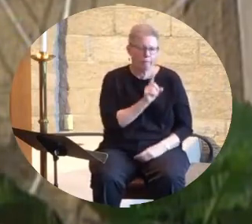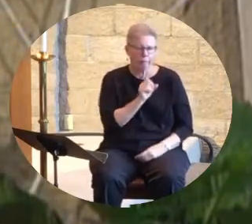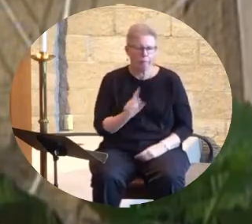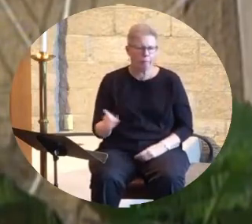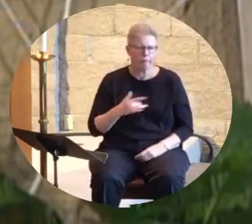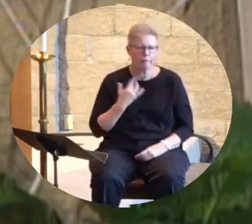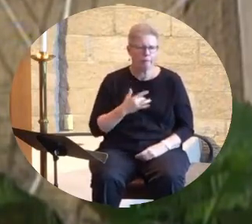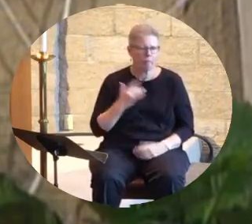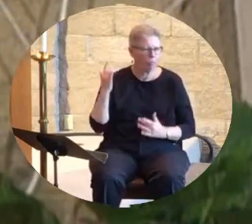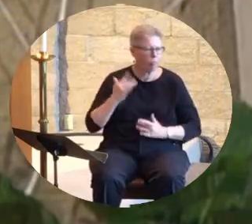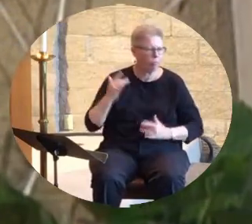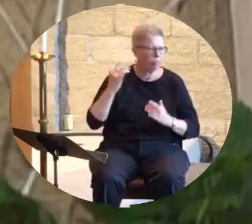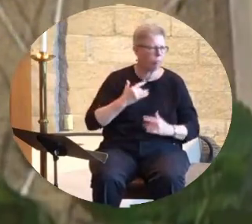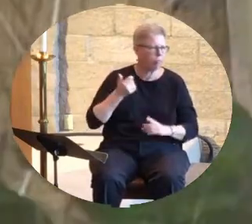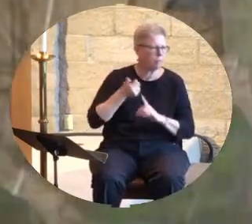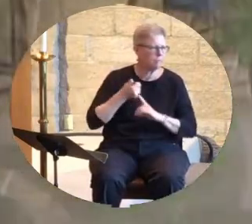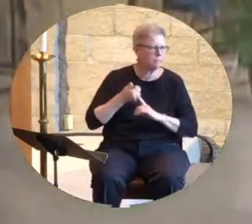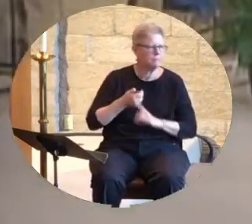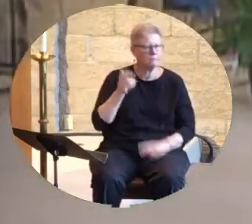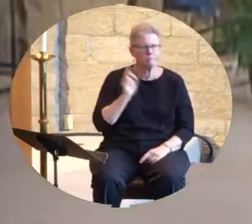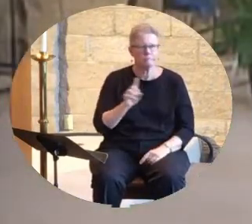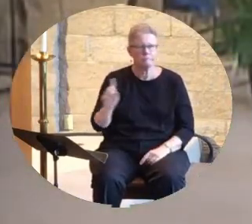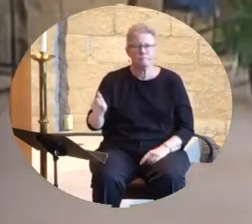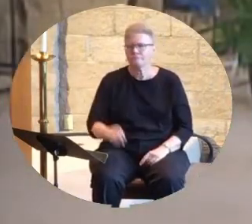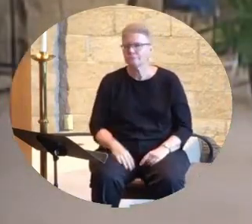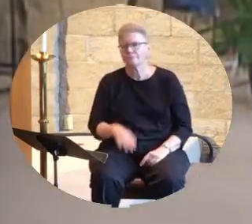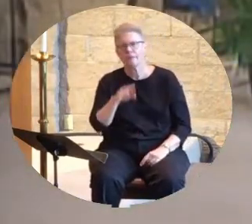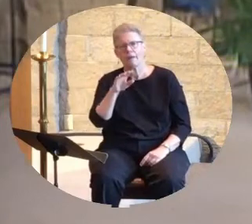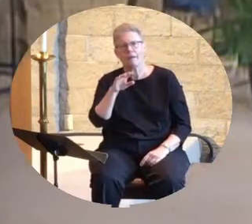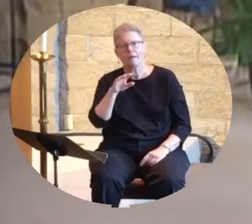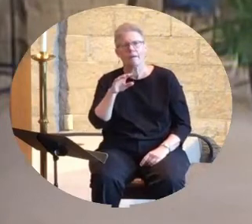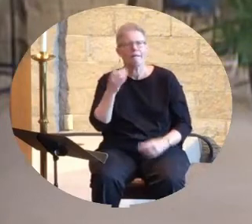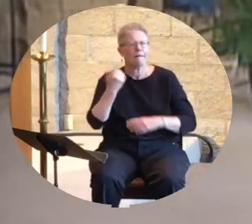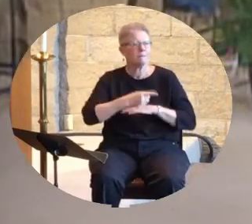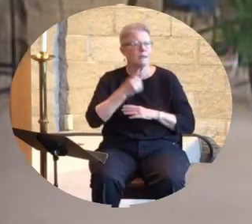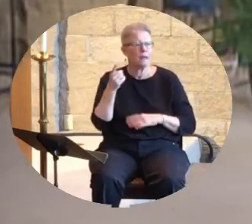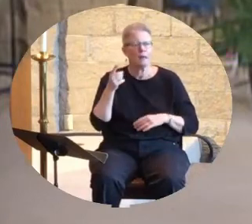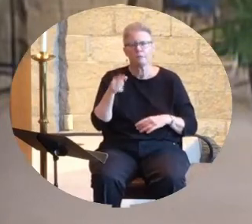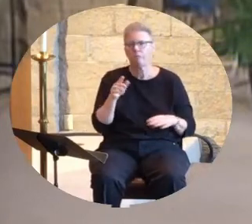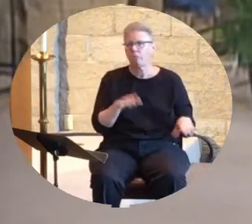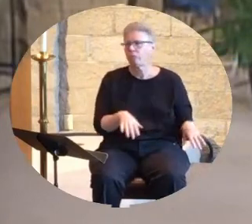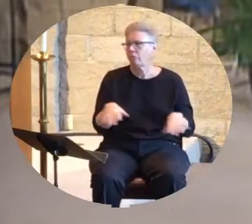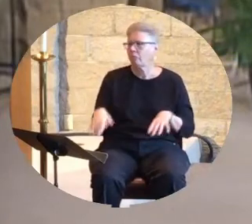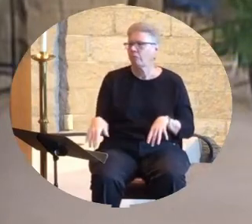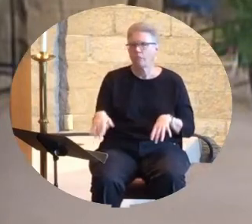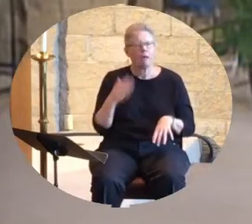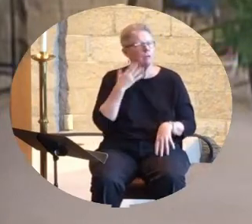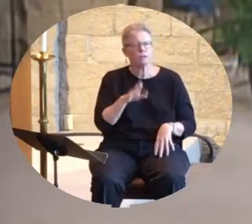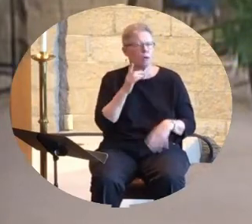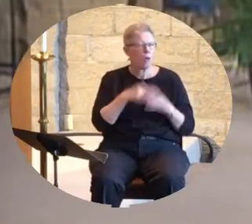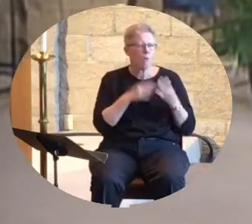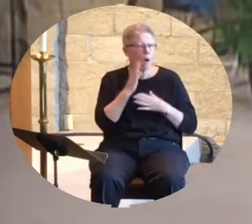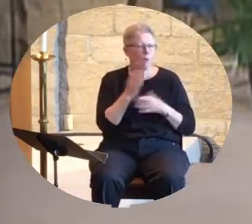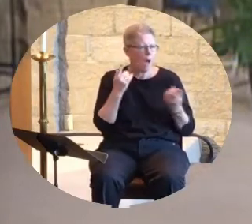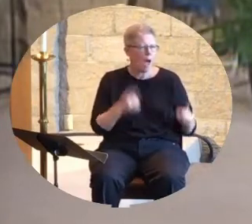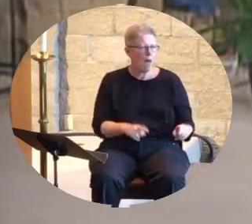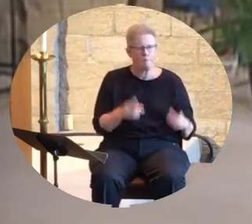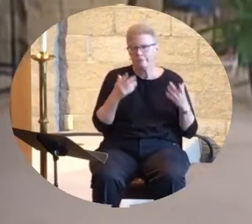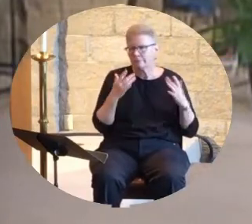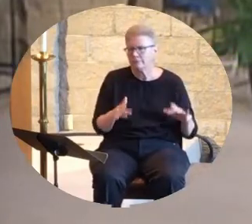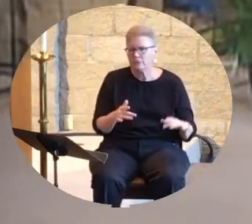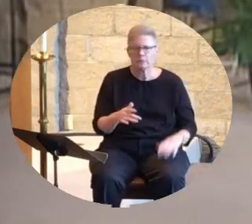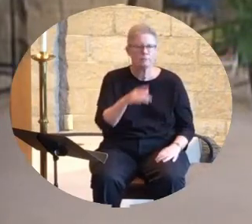that's okay. A slump day when you don't know exactly what's going to happen, and you're tired of all this Zoomology, you're tired of the